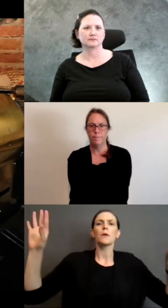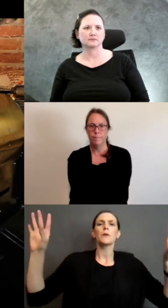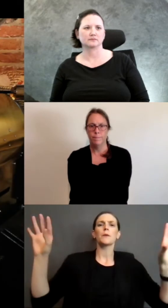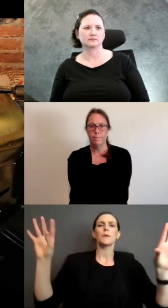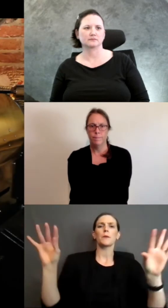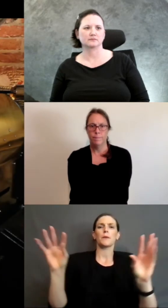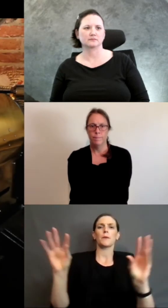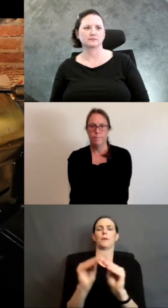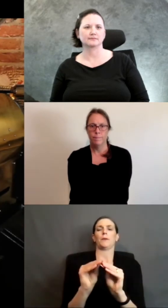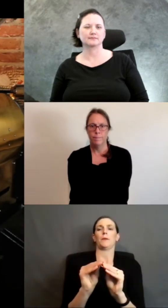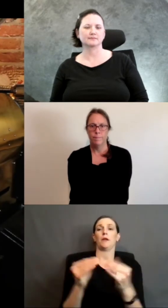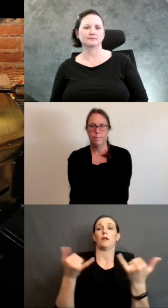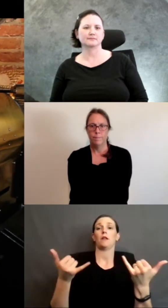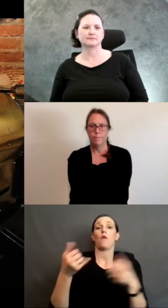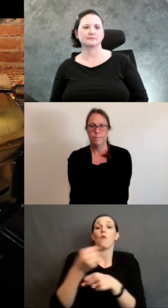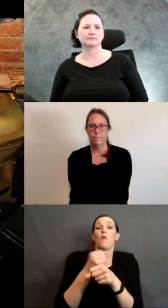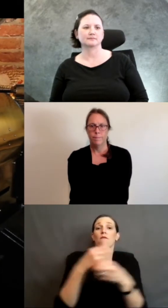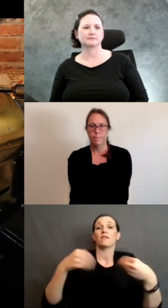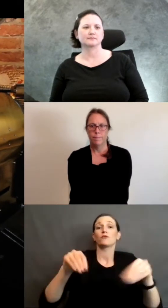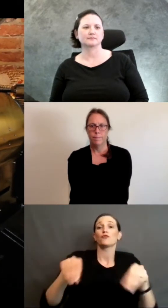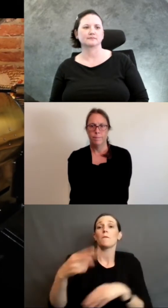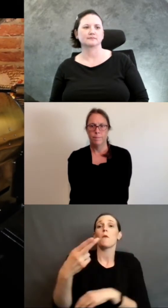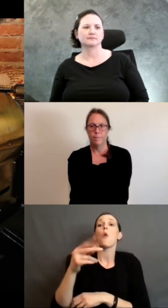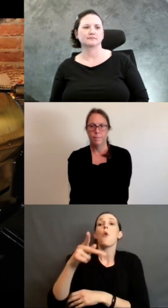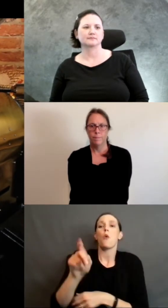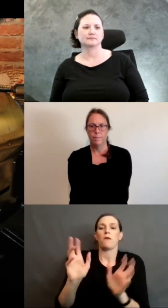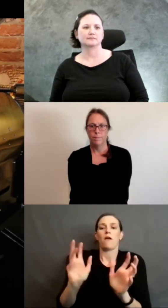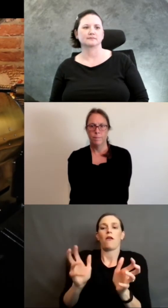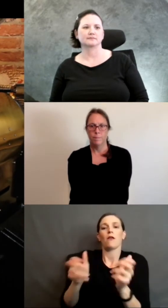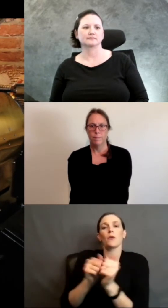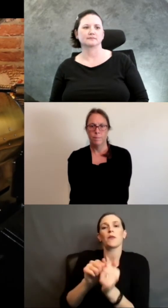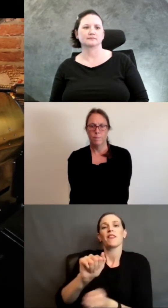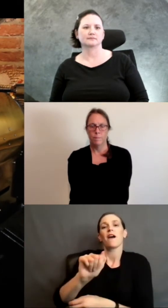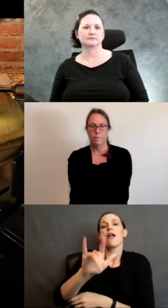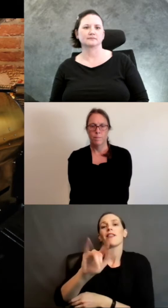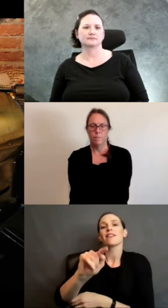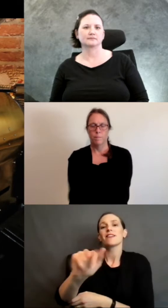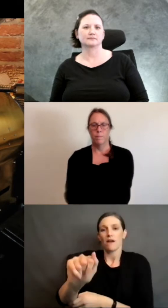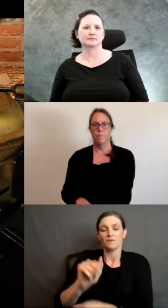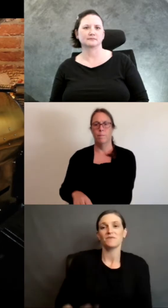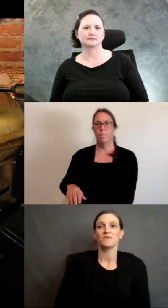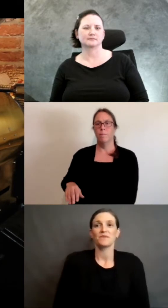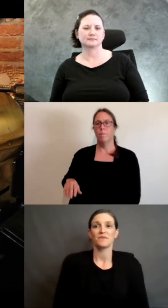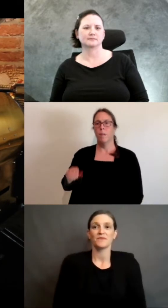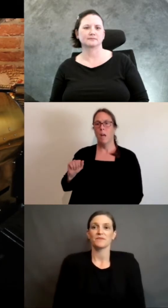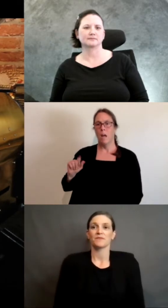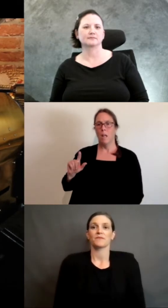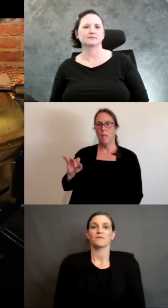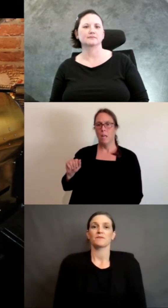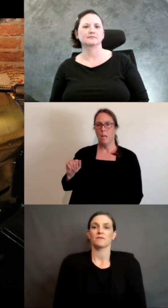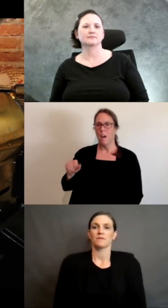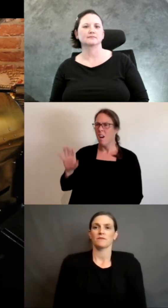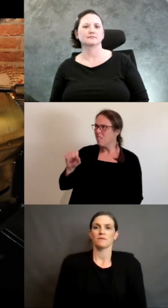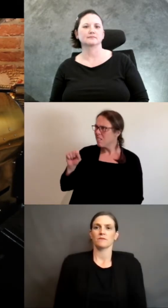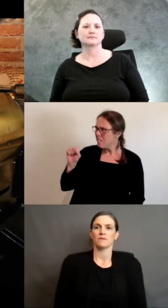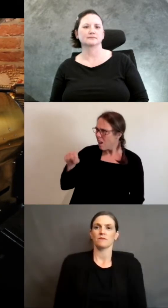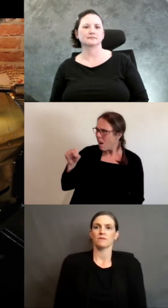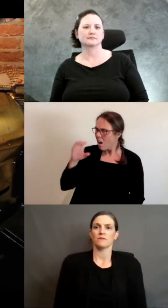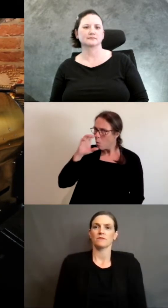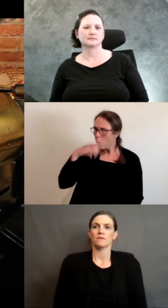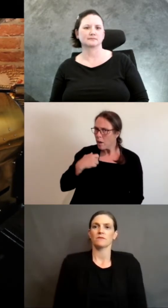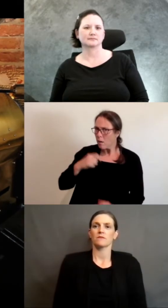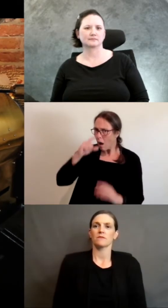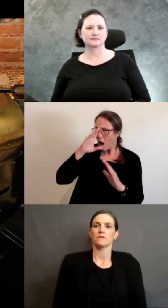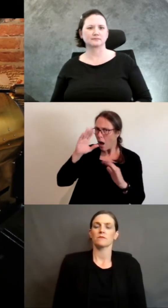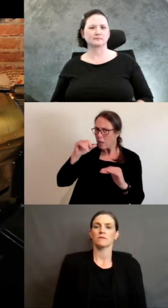At the upbeat, Hope chats with Alita. Yeah, it's strange. I expected them a little while ago to get an